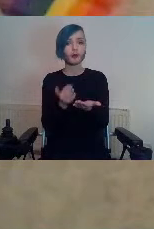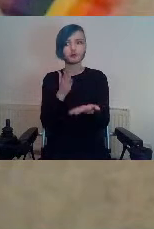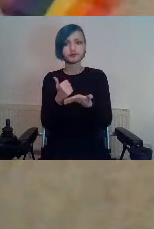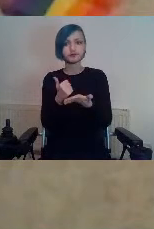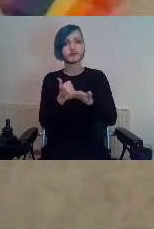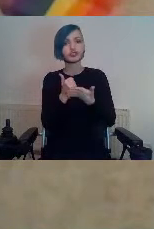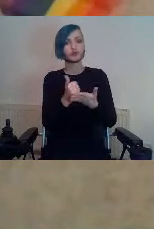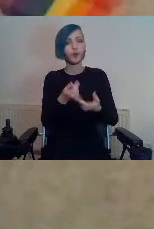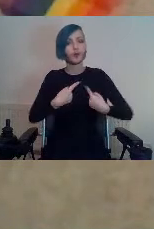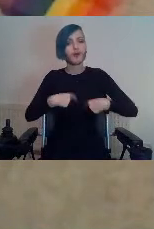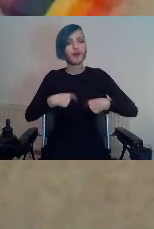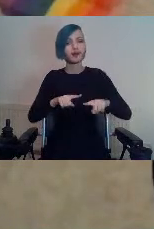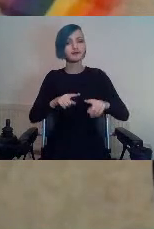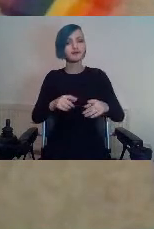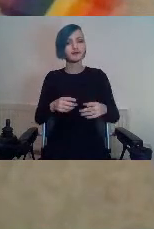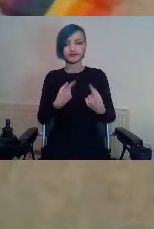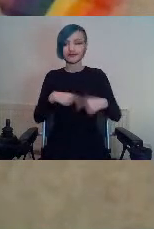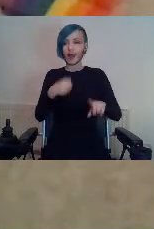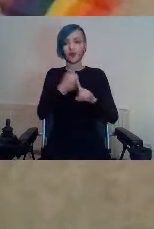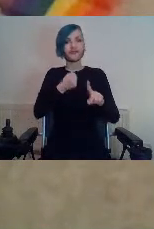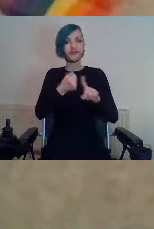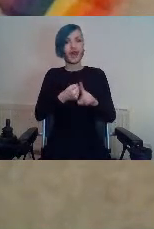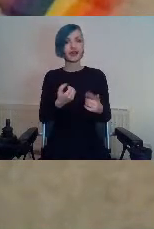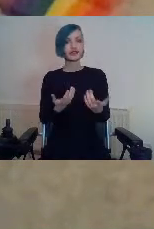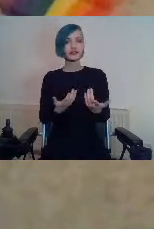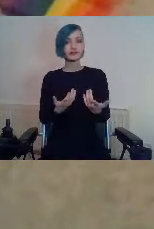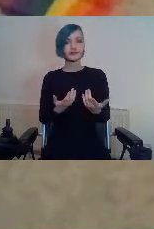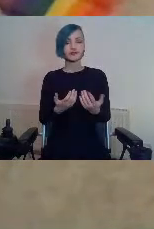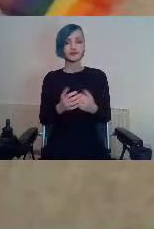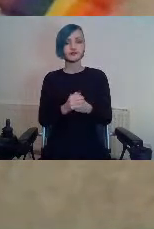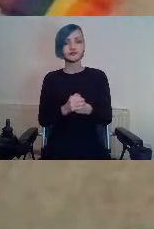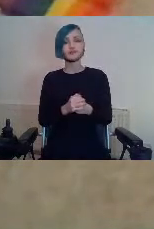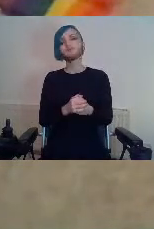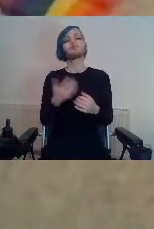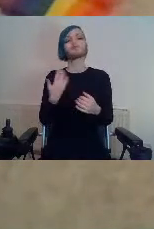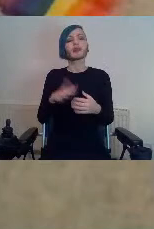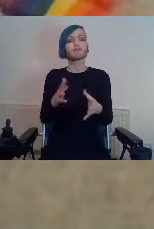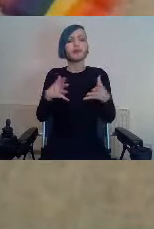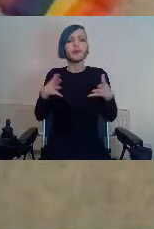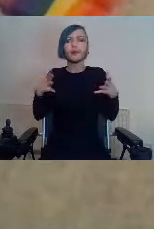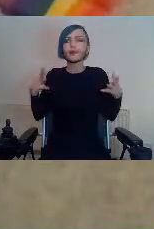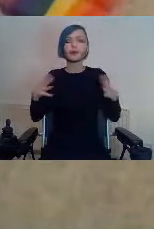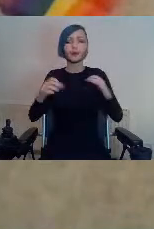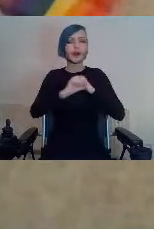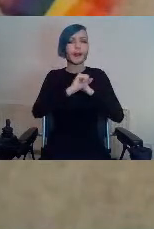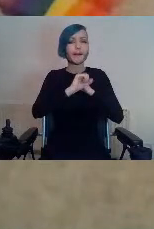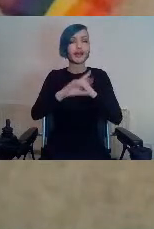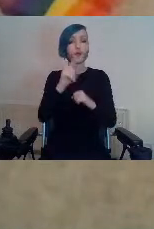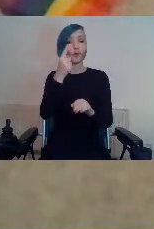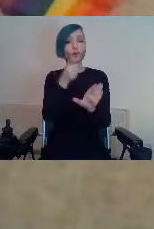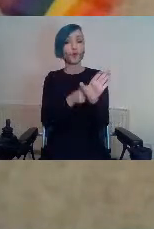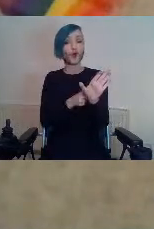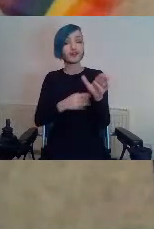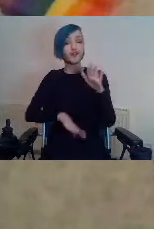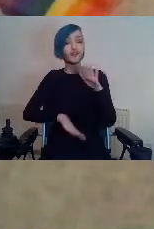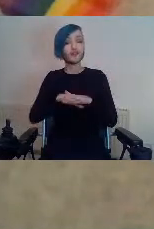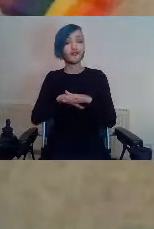supported our fight. And we did a massive campaign, 1 year campaign. It was very huge.